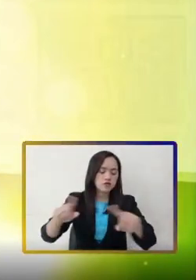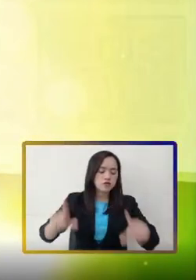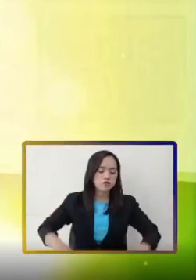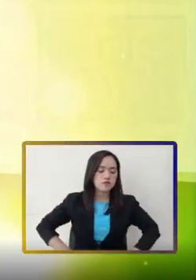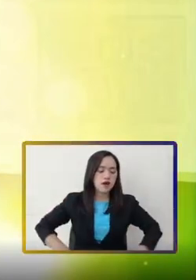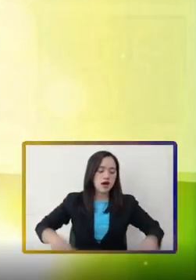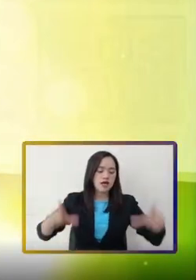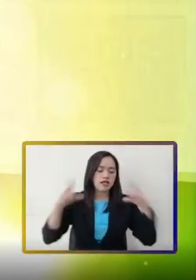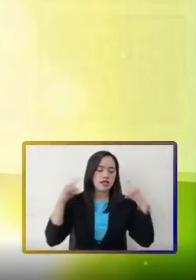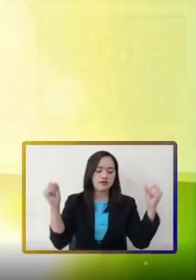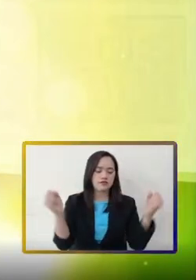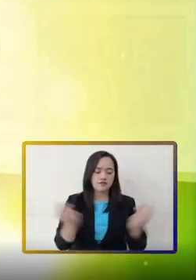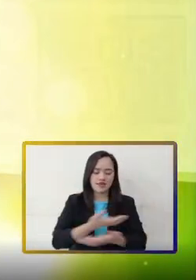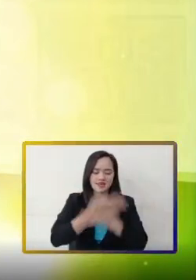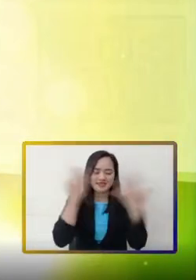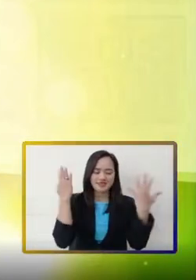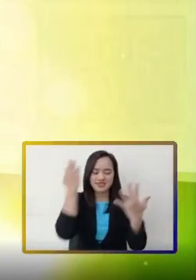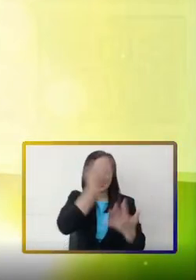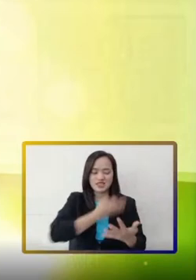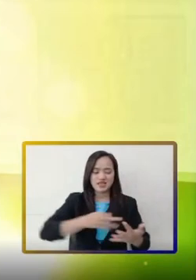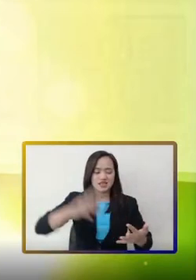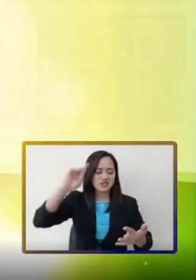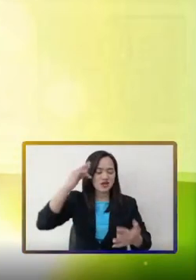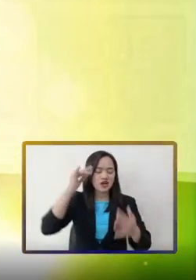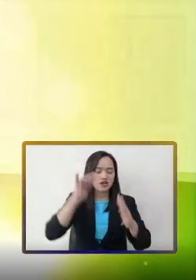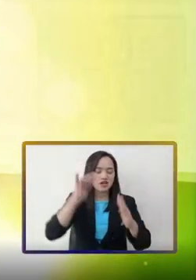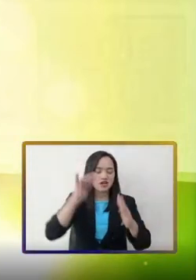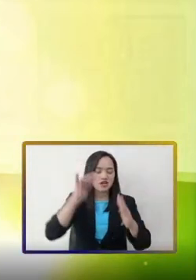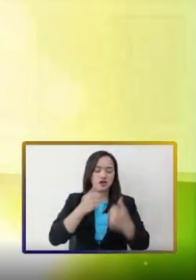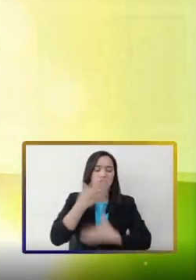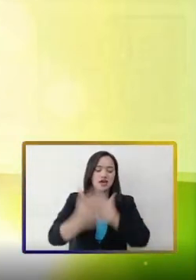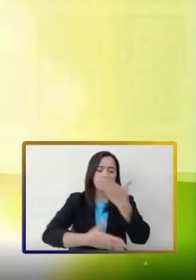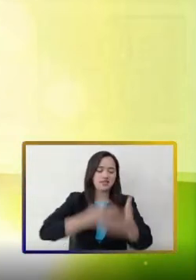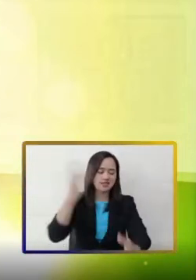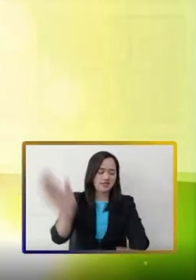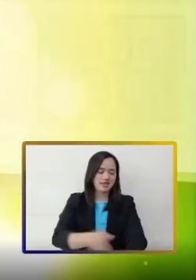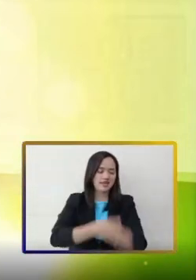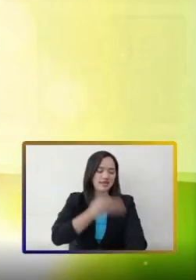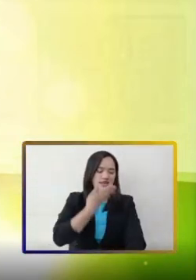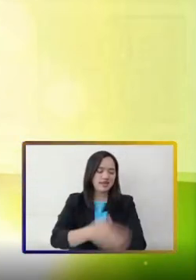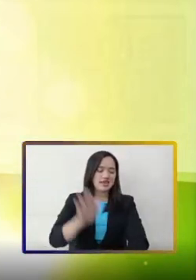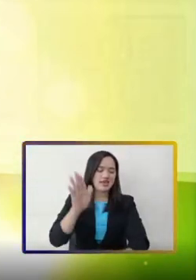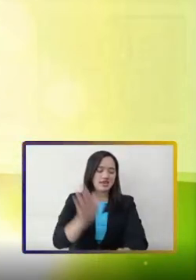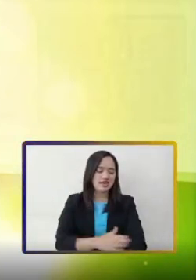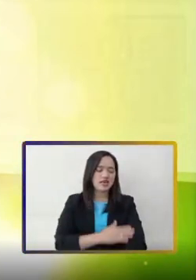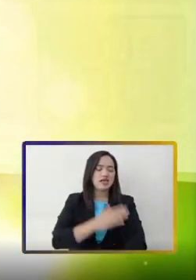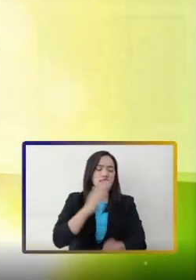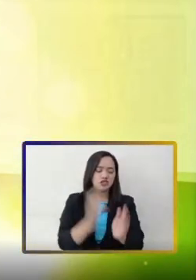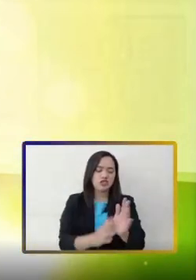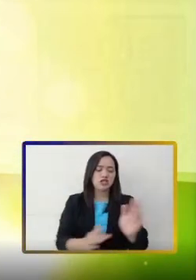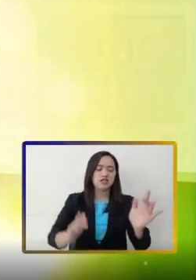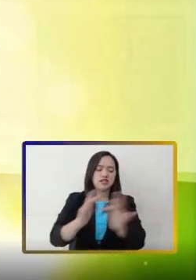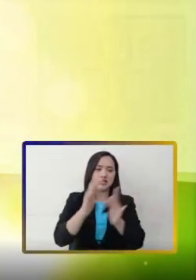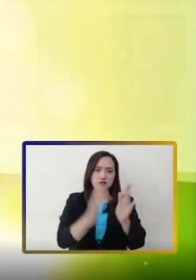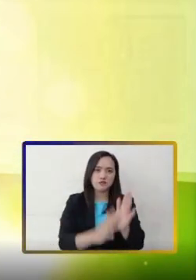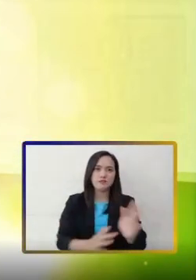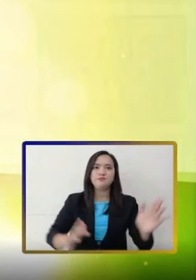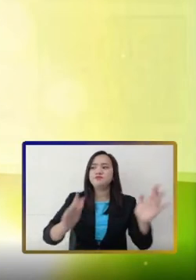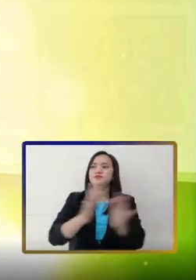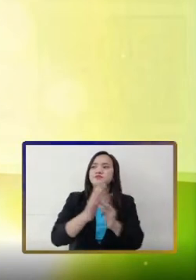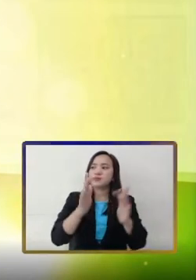on His smiling face, that is why I shout and sing. Amen.